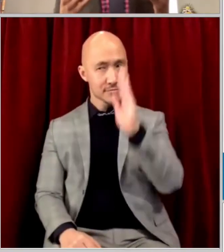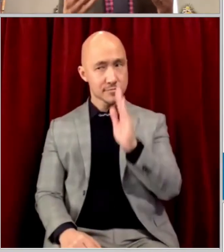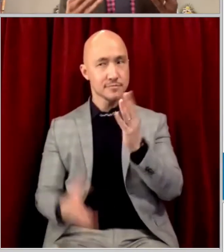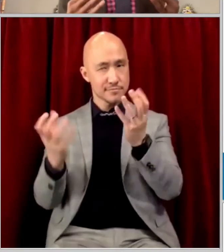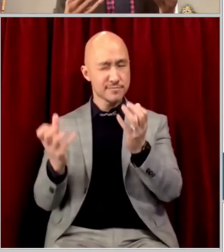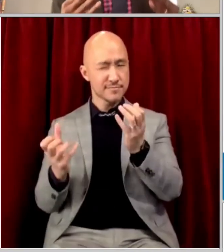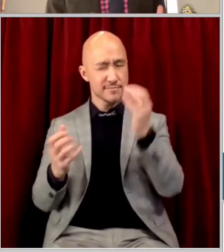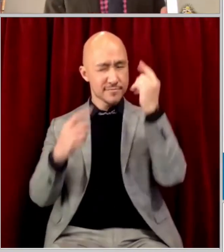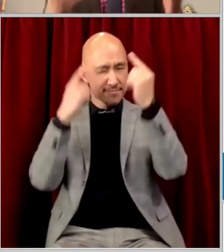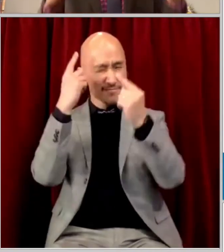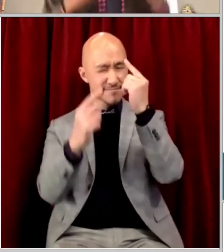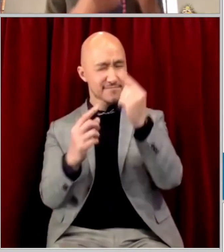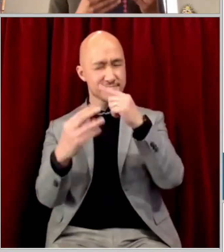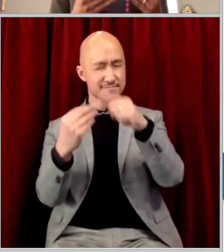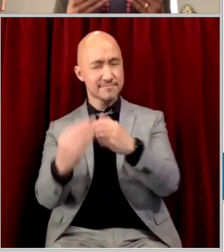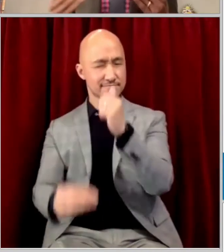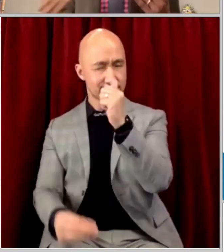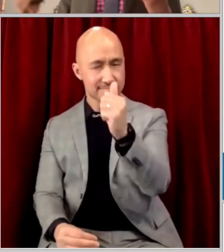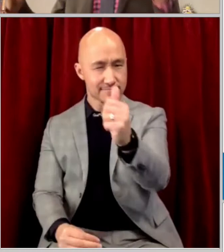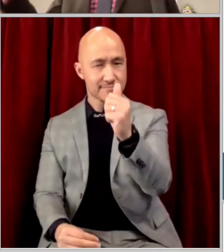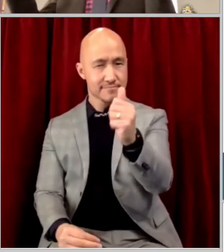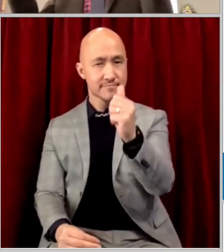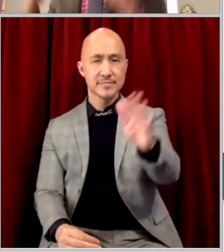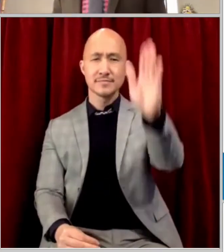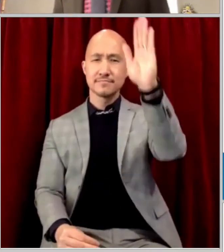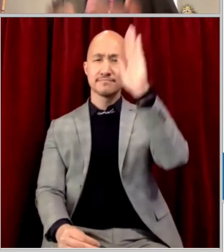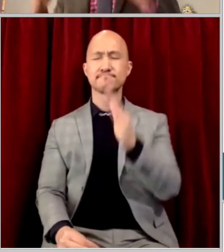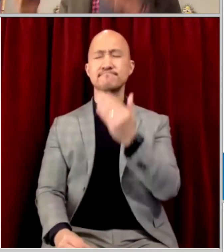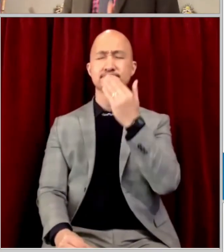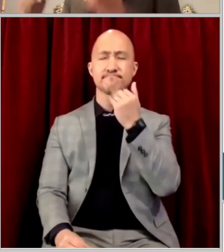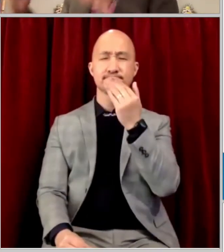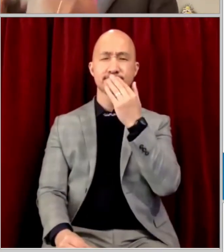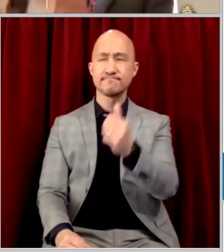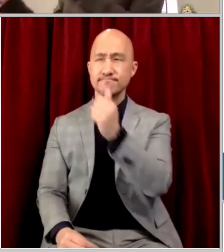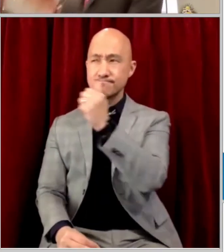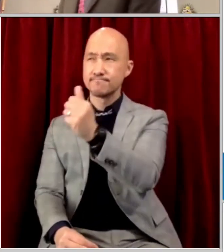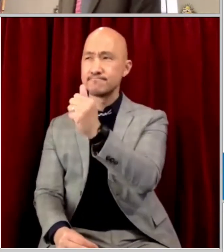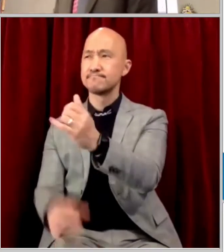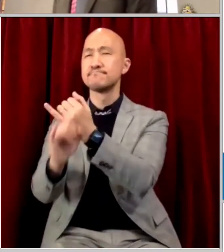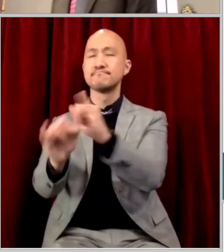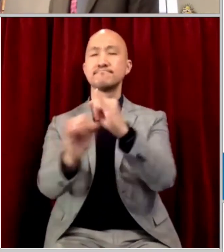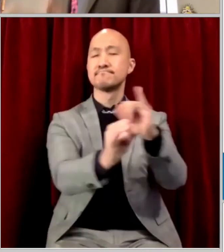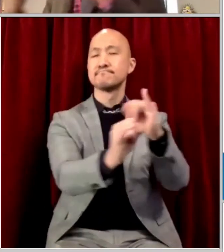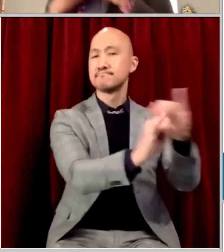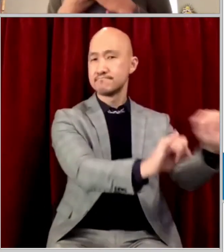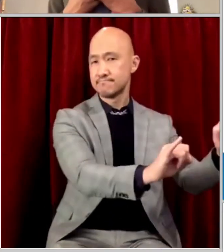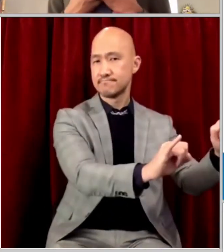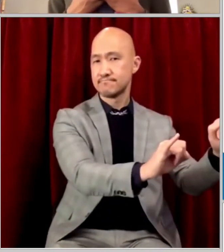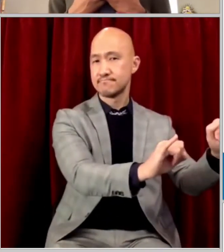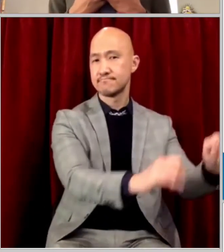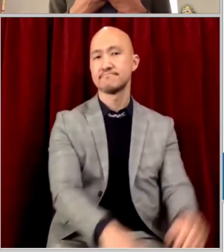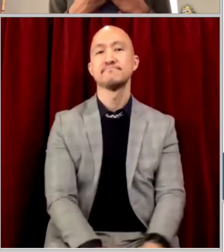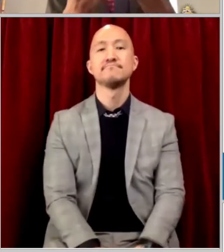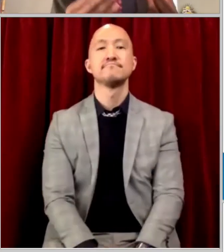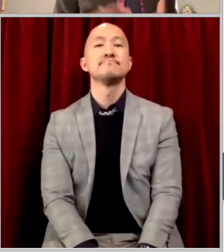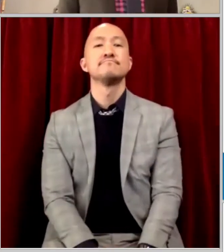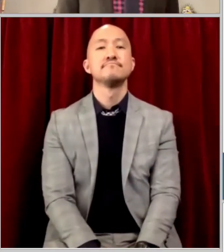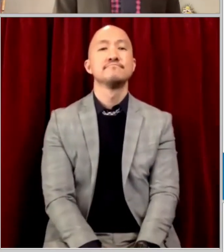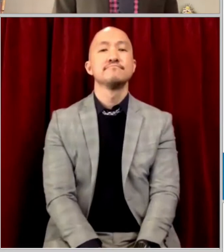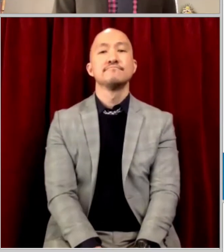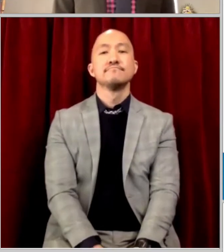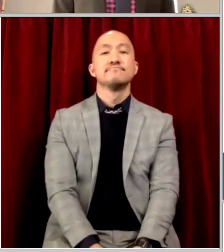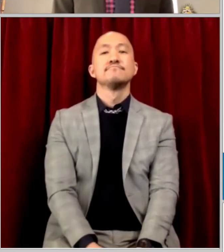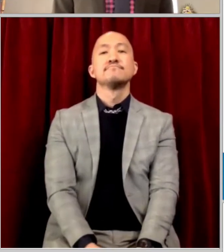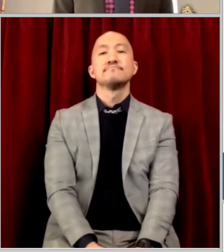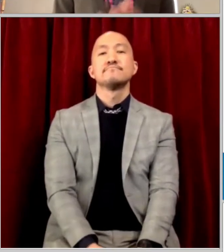how valuable I am to God, that he allowed his one and only son to die for me. Put your name